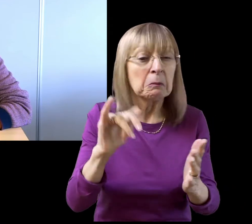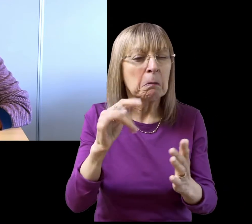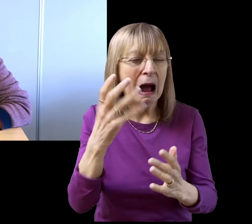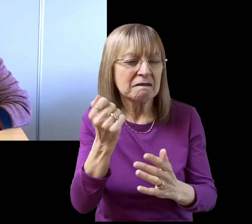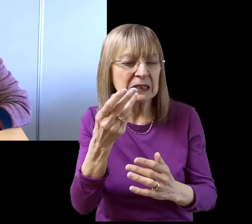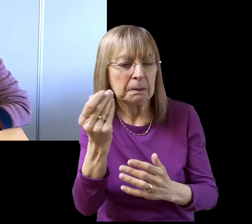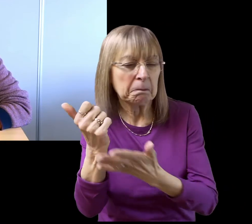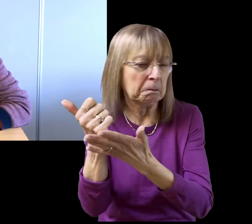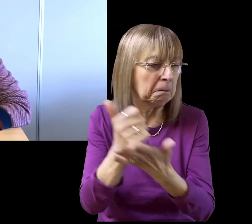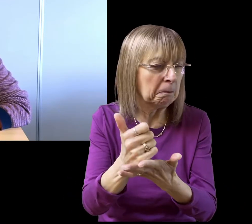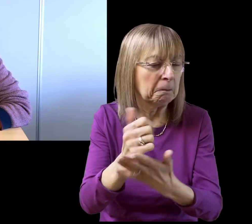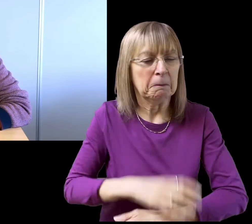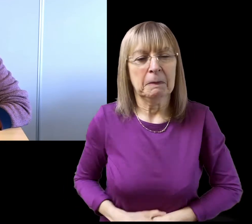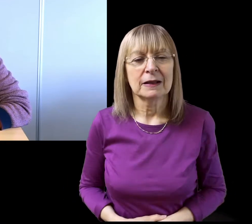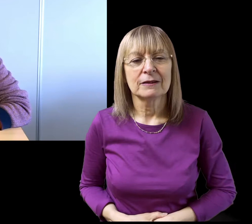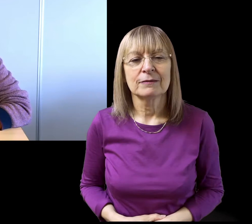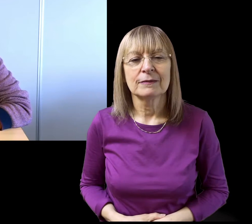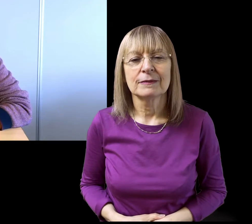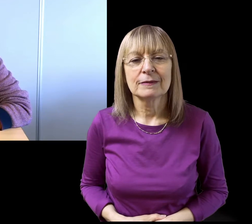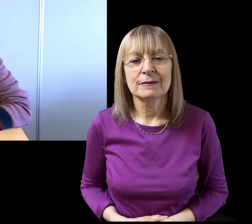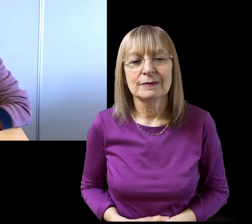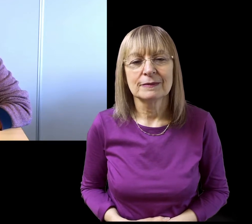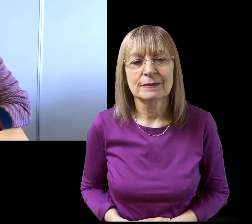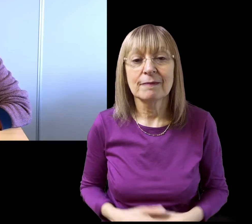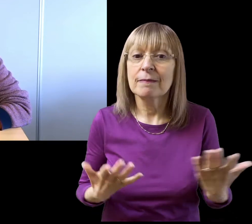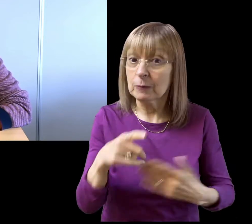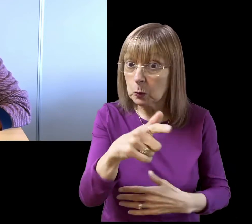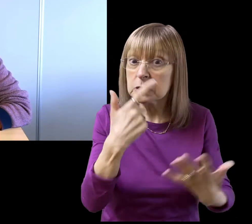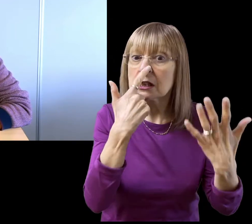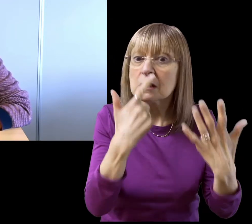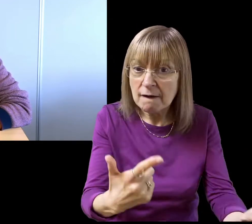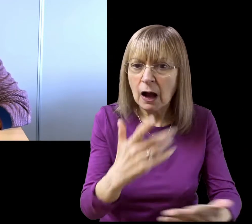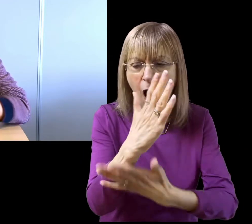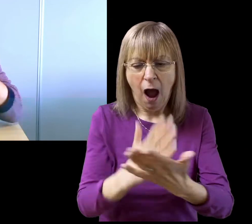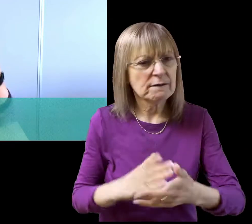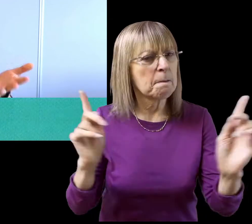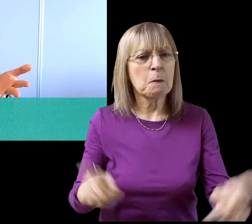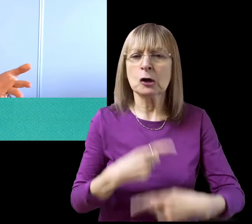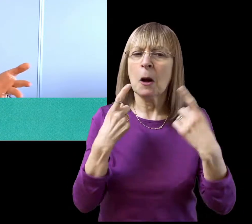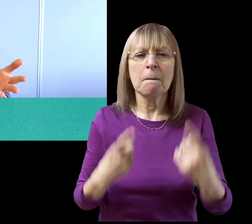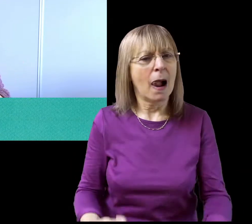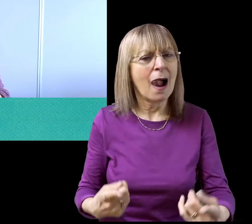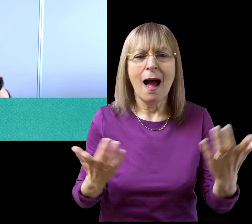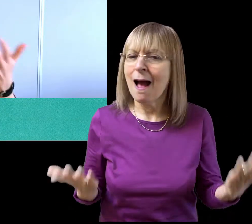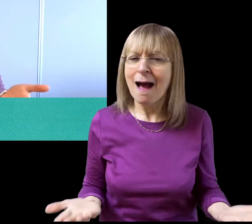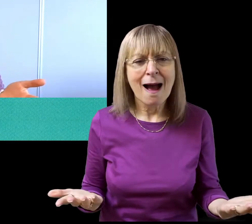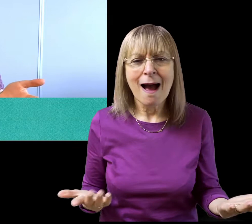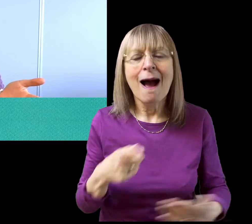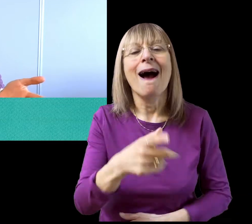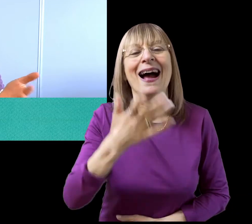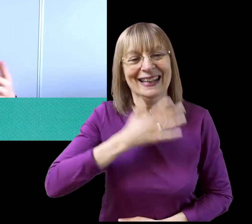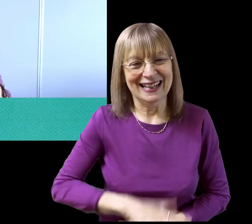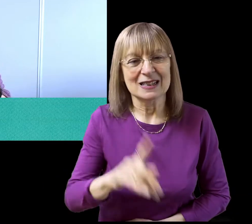hard for 7-year-olds, but maybe you got a bit of help. Because if you're 7, you can't halve that 7 not to end